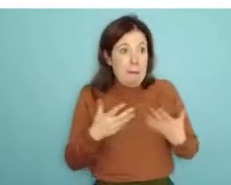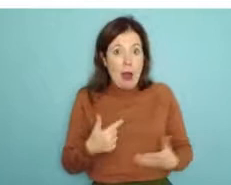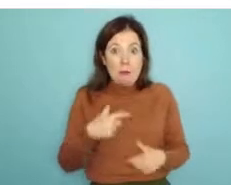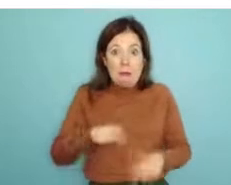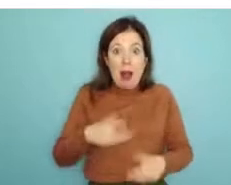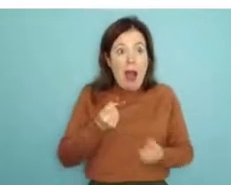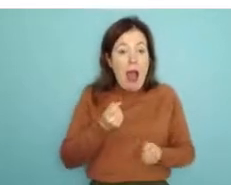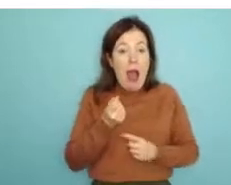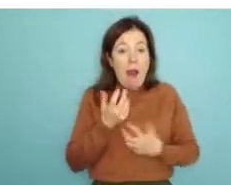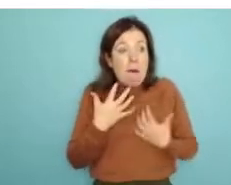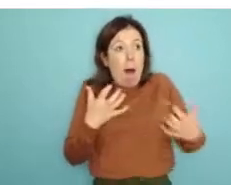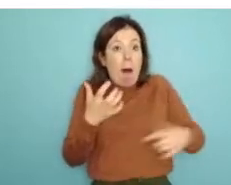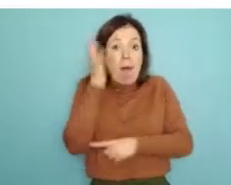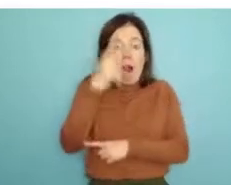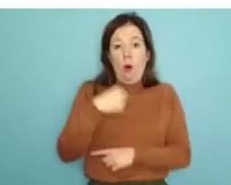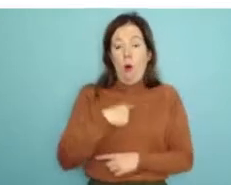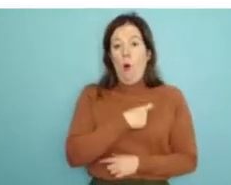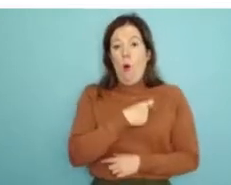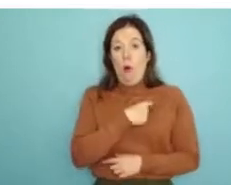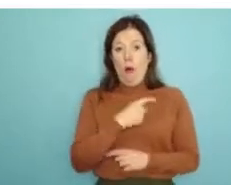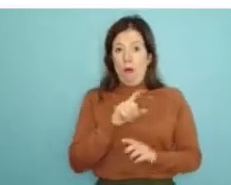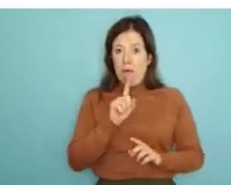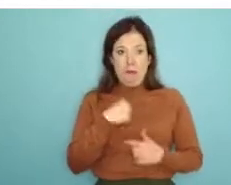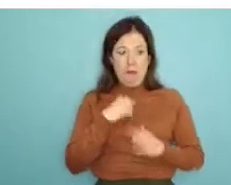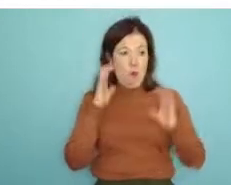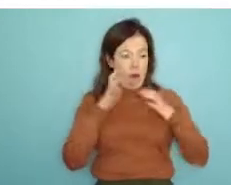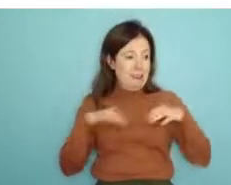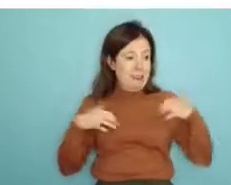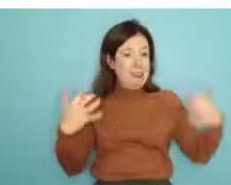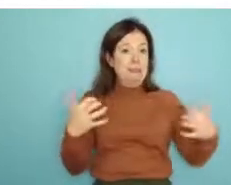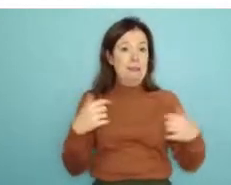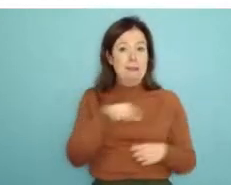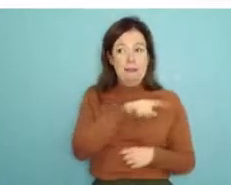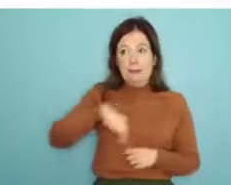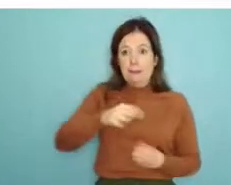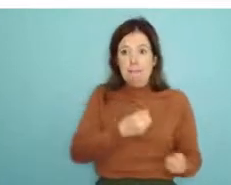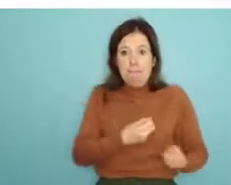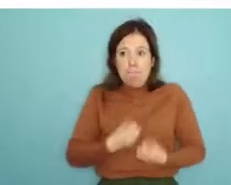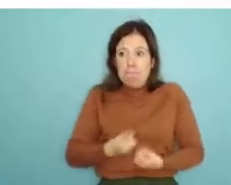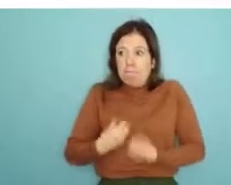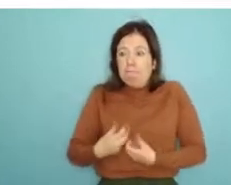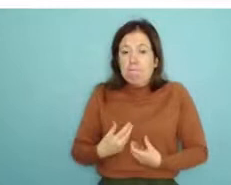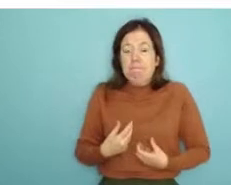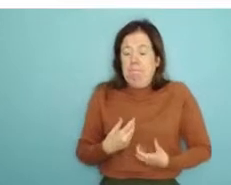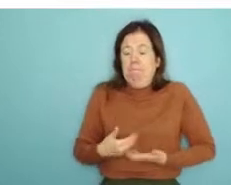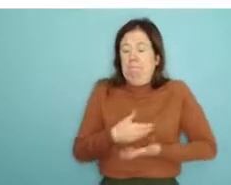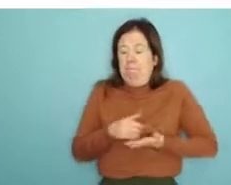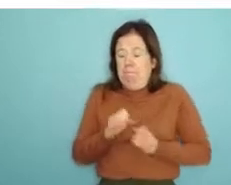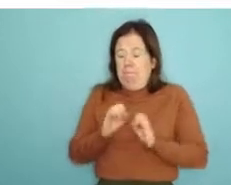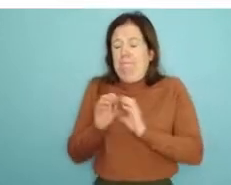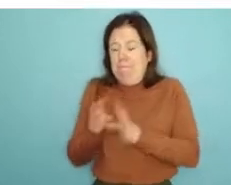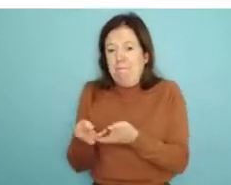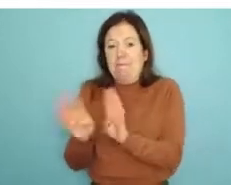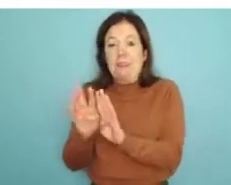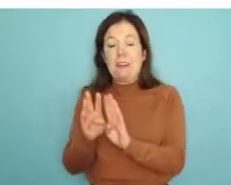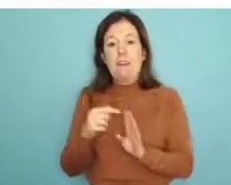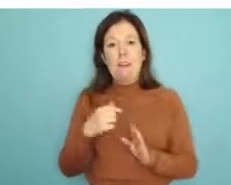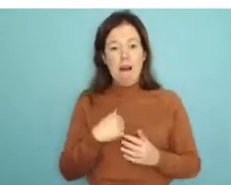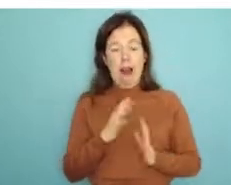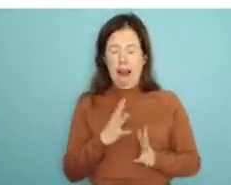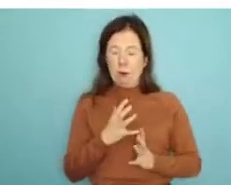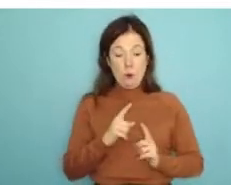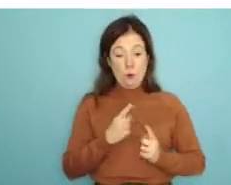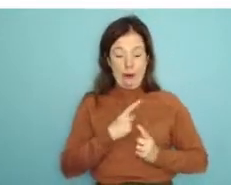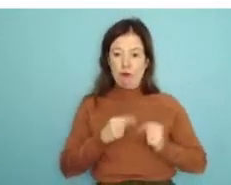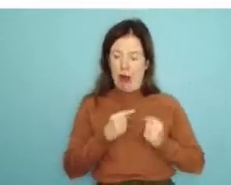of the cohort in certain meetings, but I challenged myself and I was able to develop. And then 3 years later, I